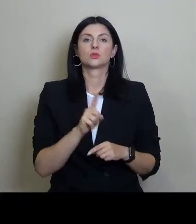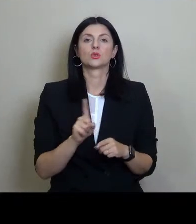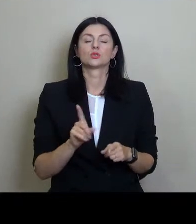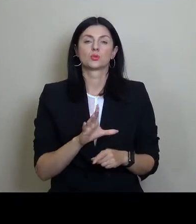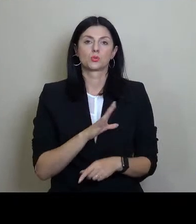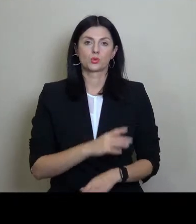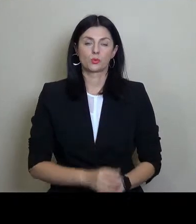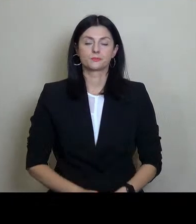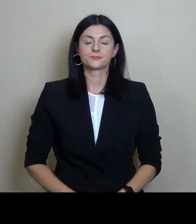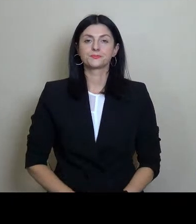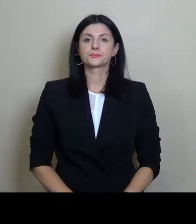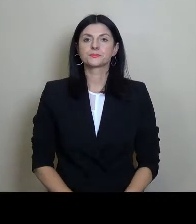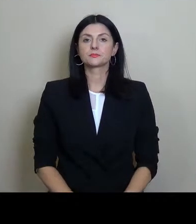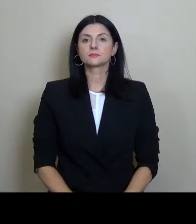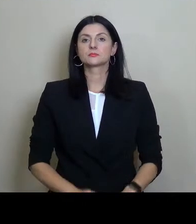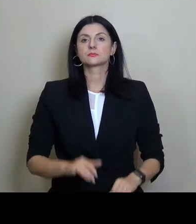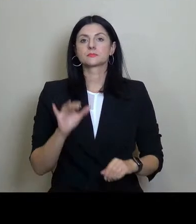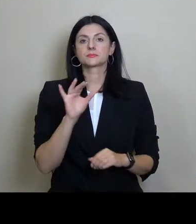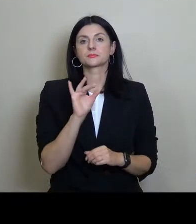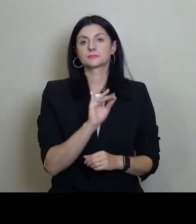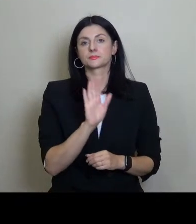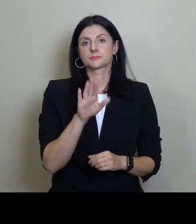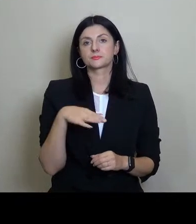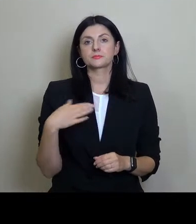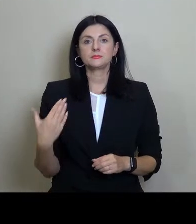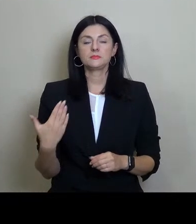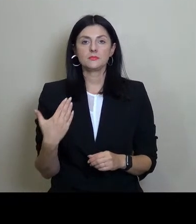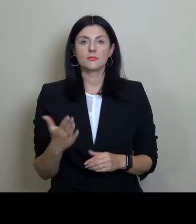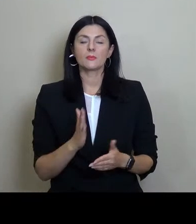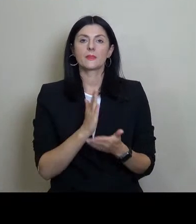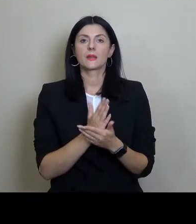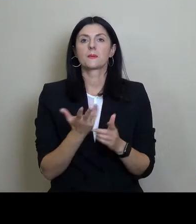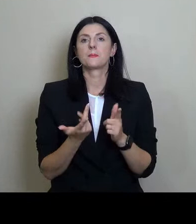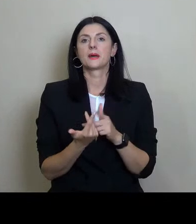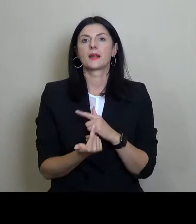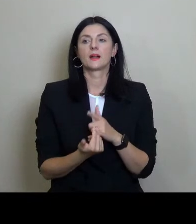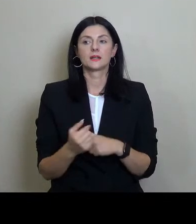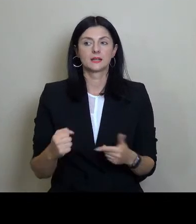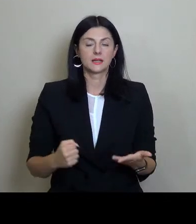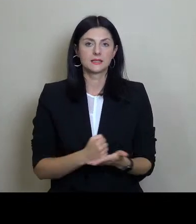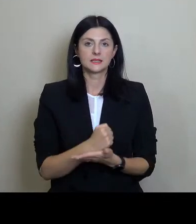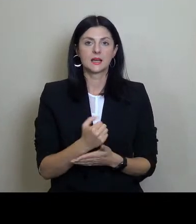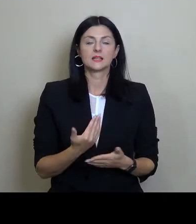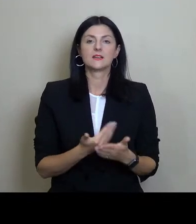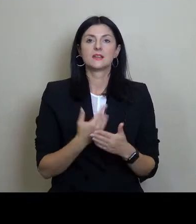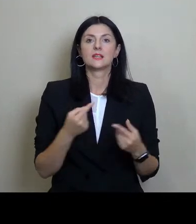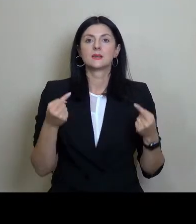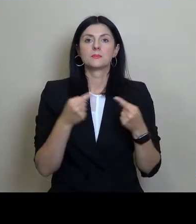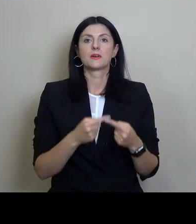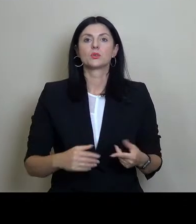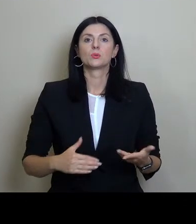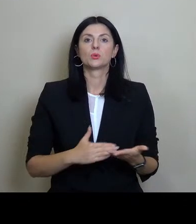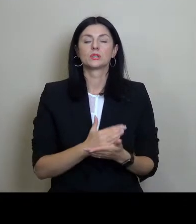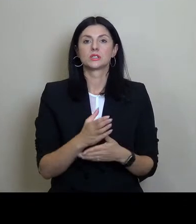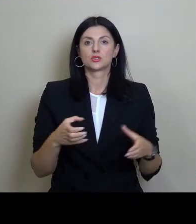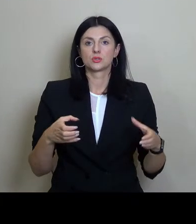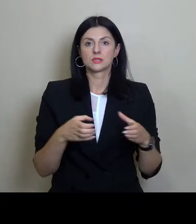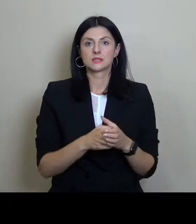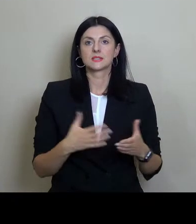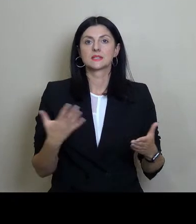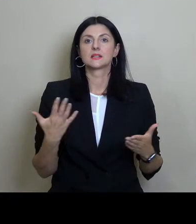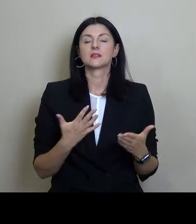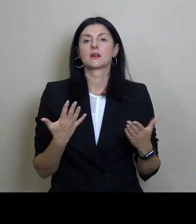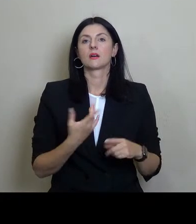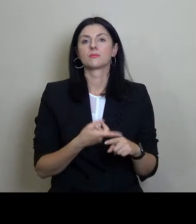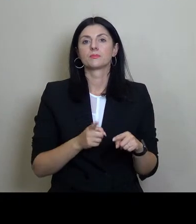we have the combination of the new and the old. And on the right hand side, we see the list of the candidates from